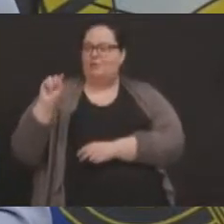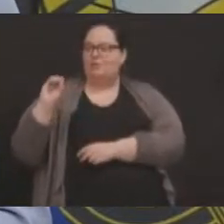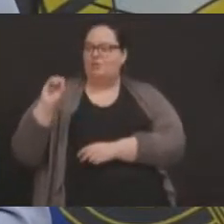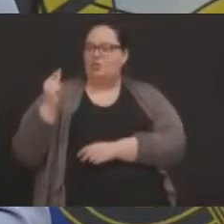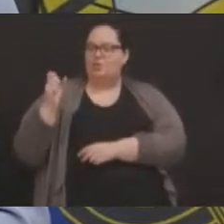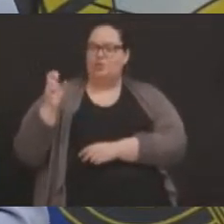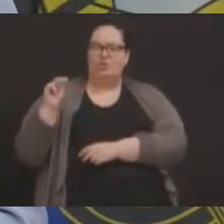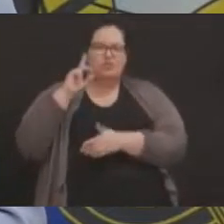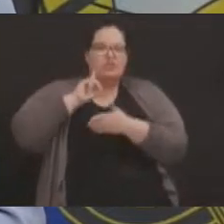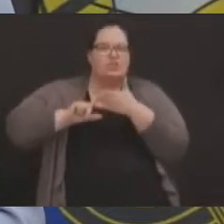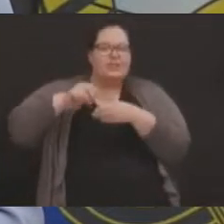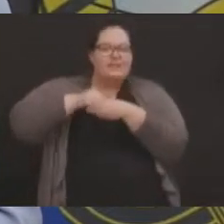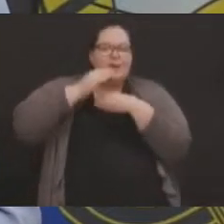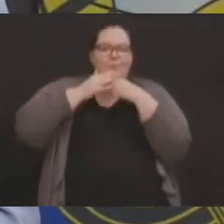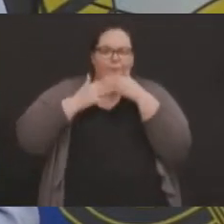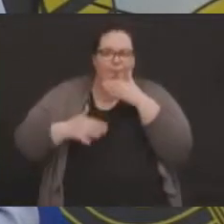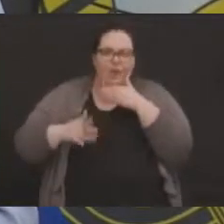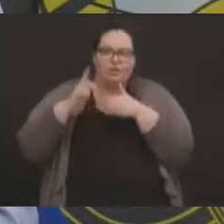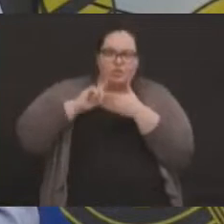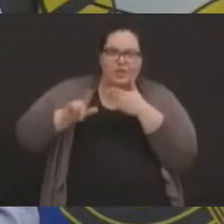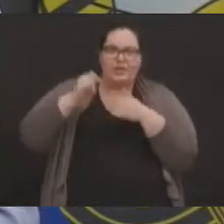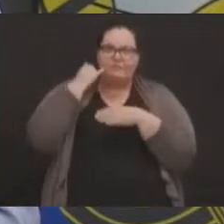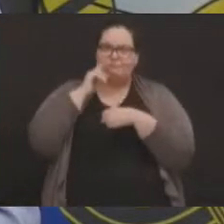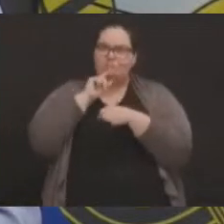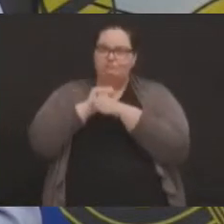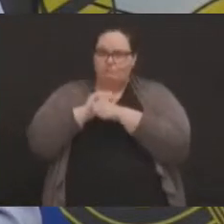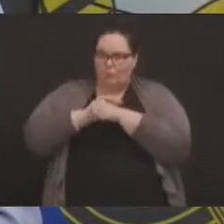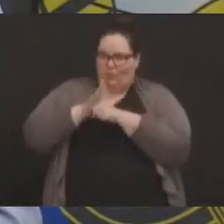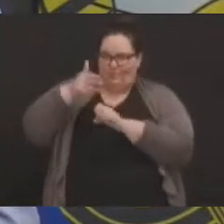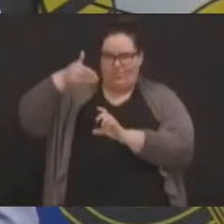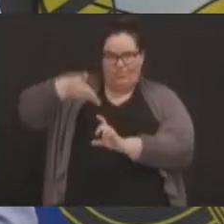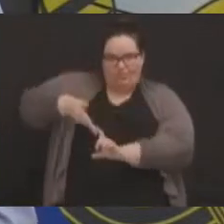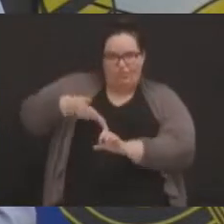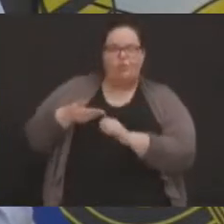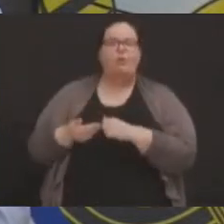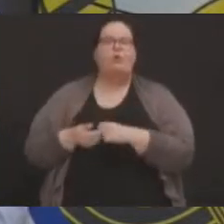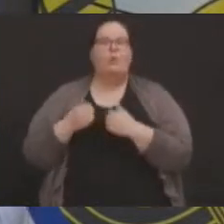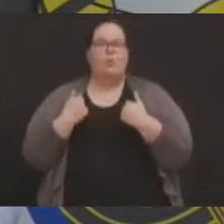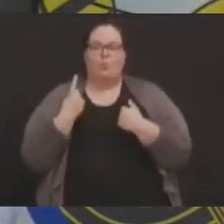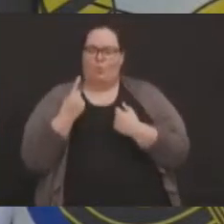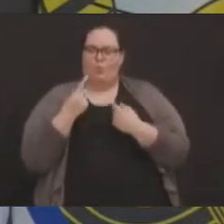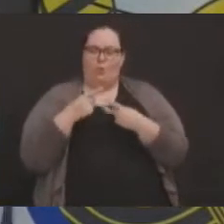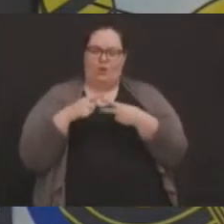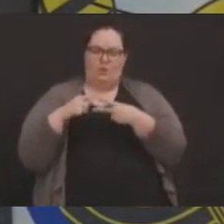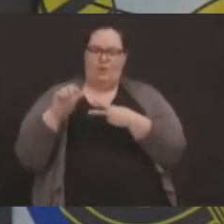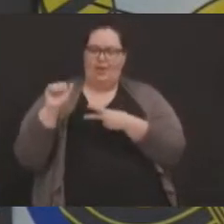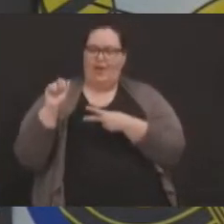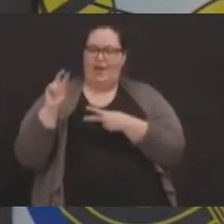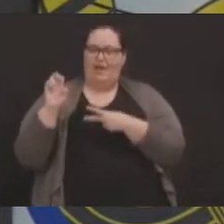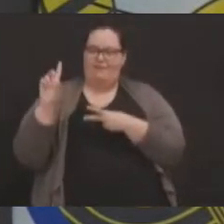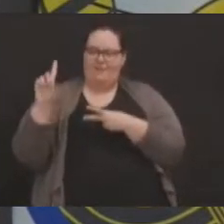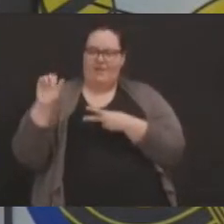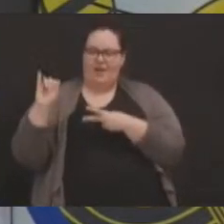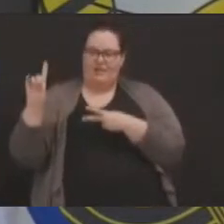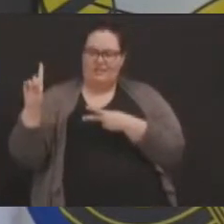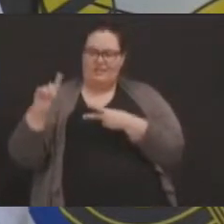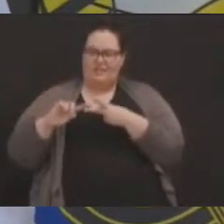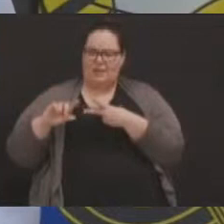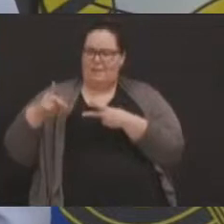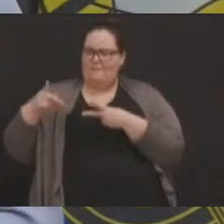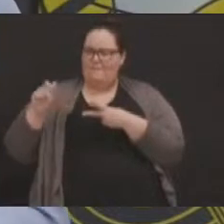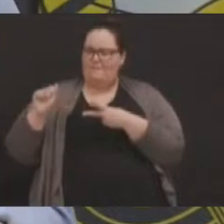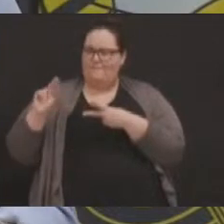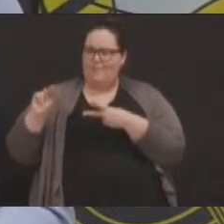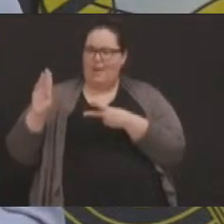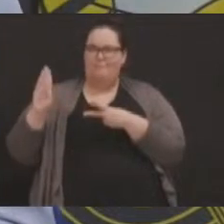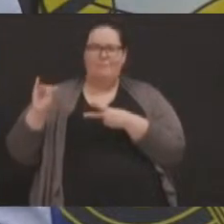But both of those are used best in situations where people are symptomatic, And again, there are some downfalls,